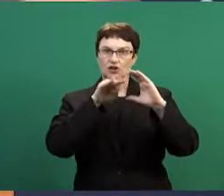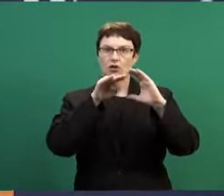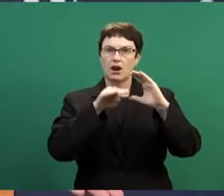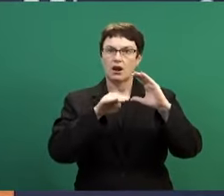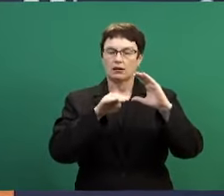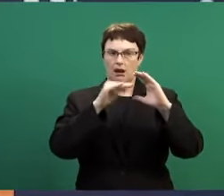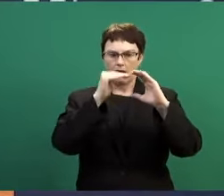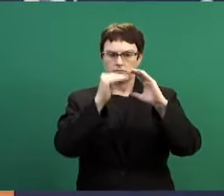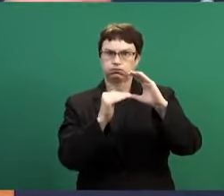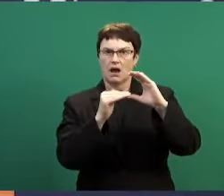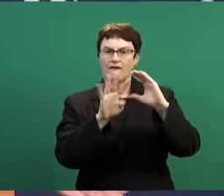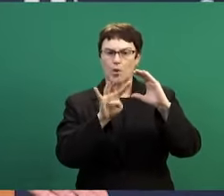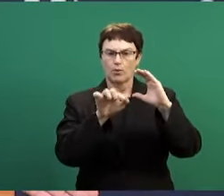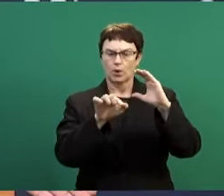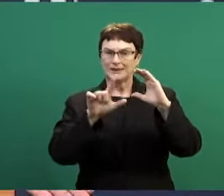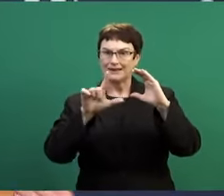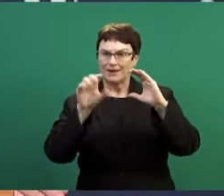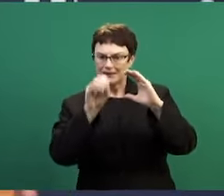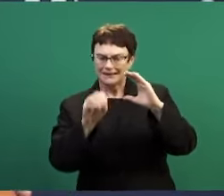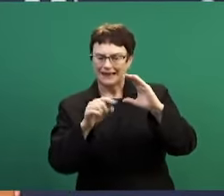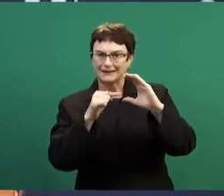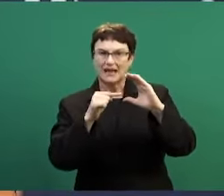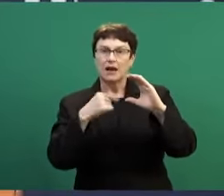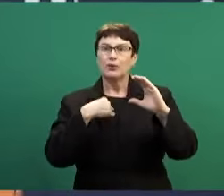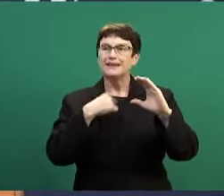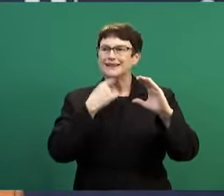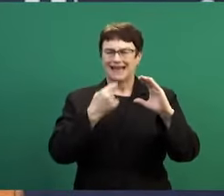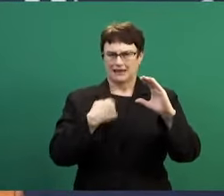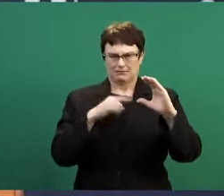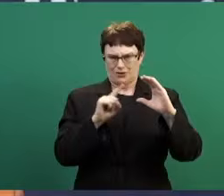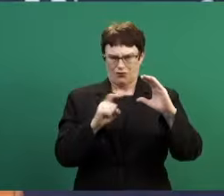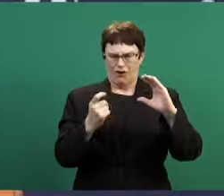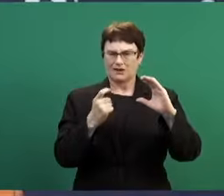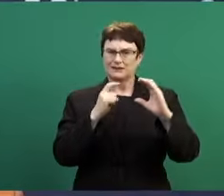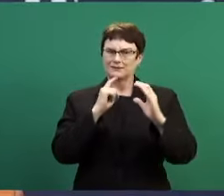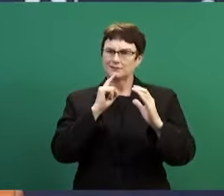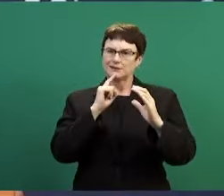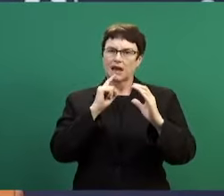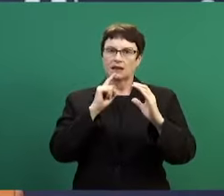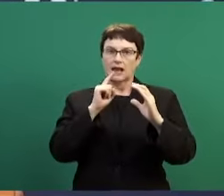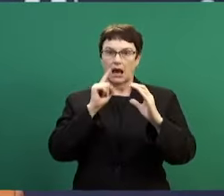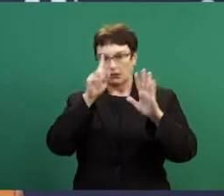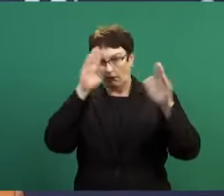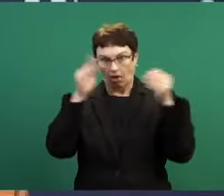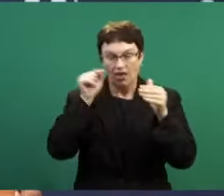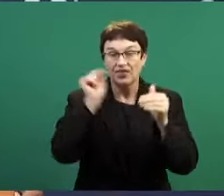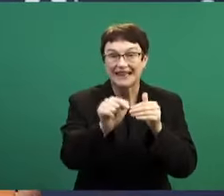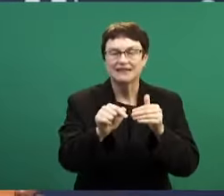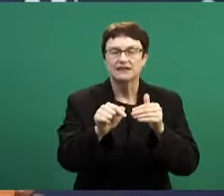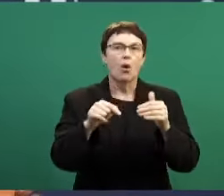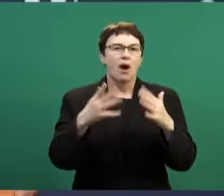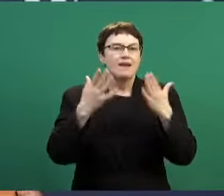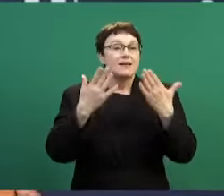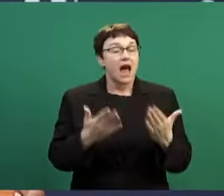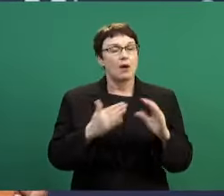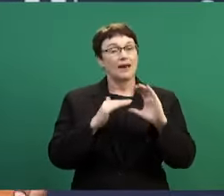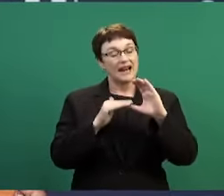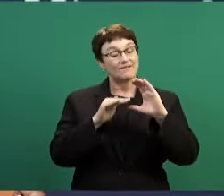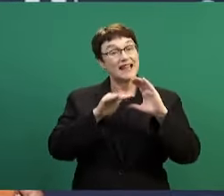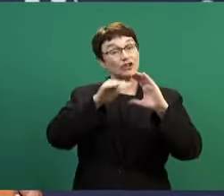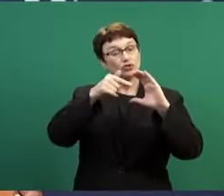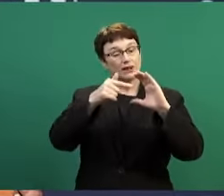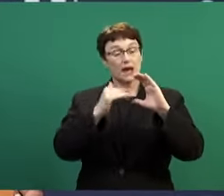said we can't respond to that, we also can't be responding to an uptick in